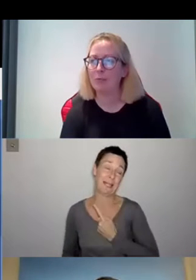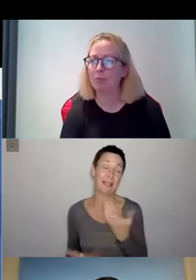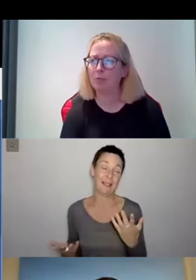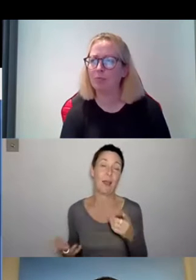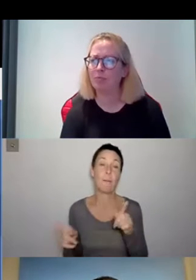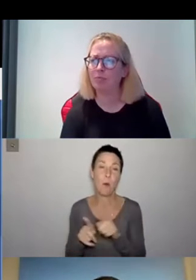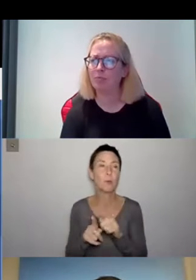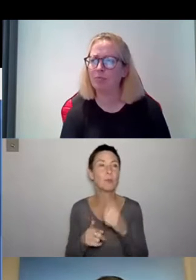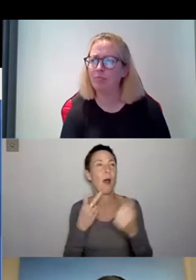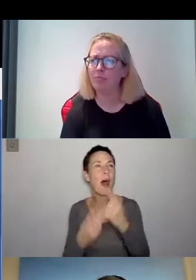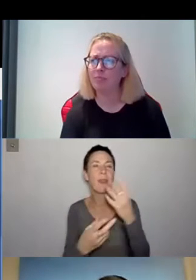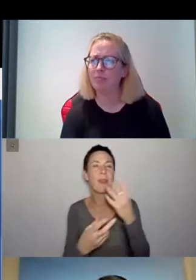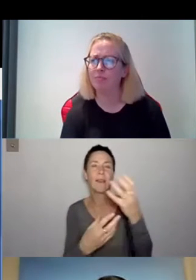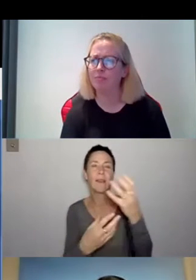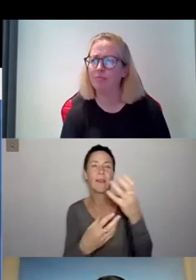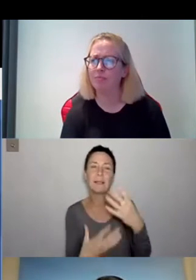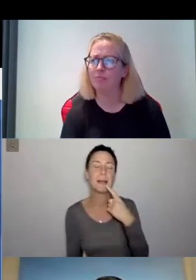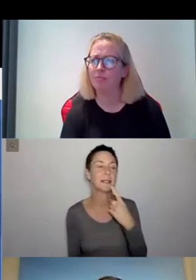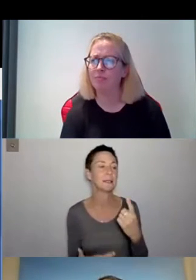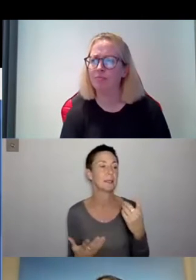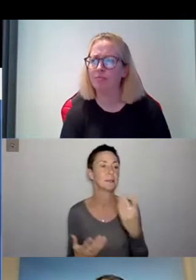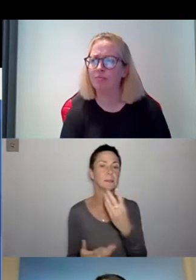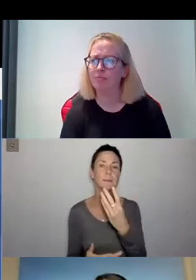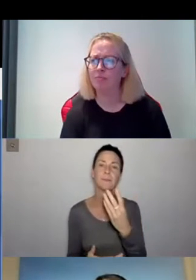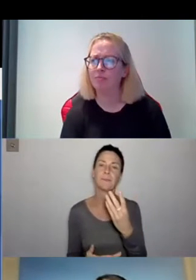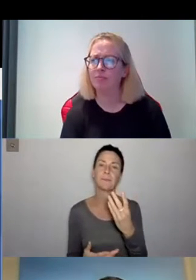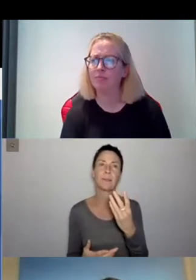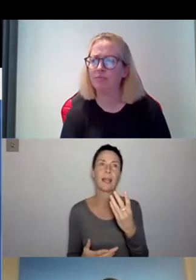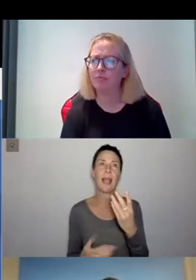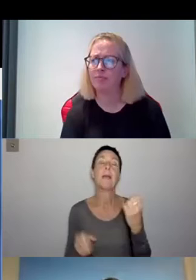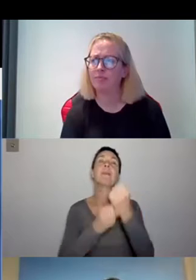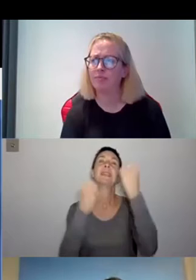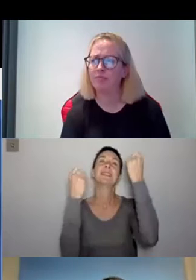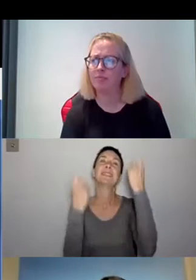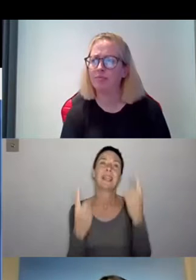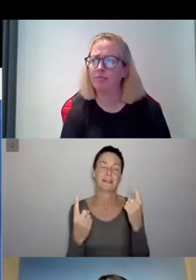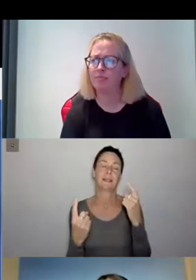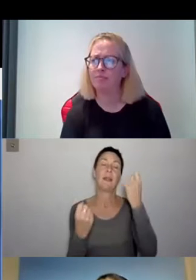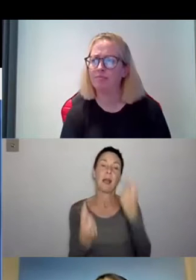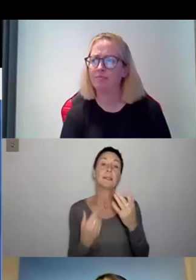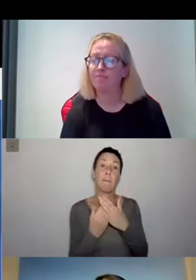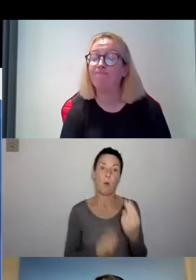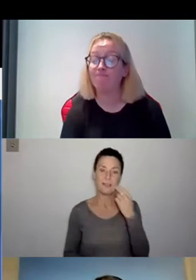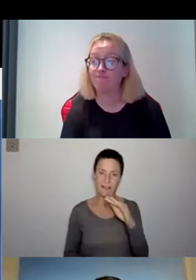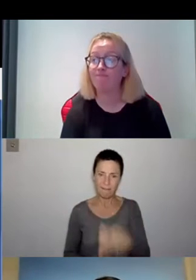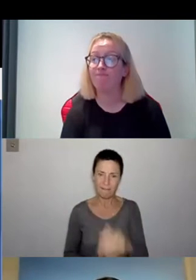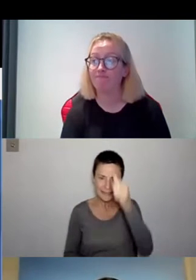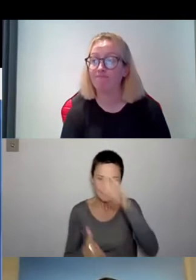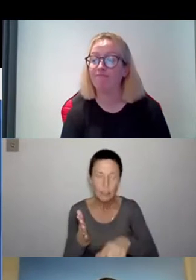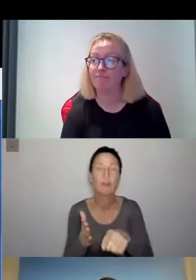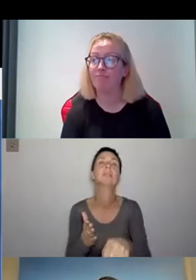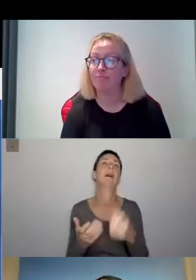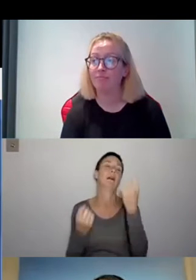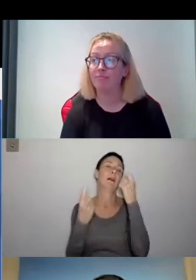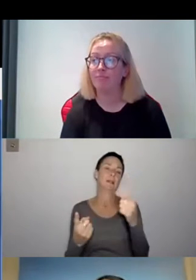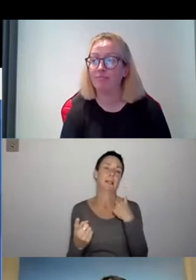also other ones that said that actually there's finally, it makes sense and they understand more what the deaf students are going through. So they feel